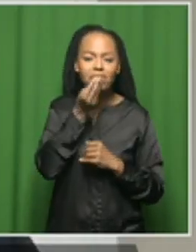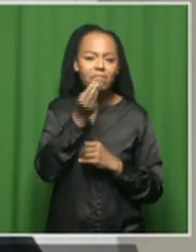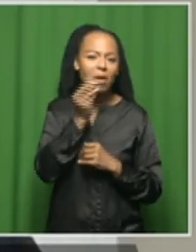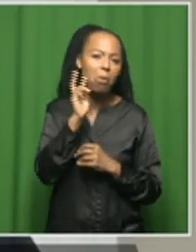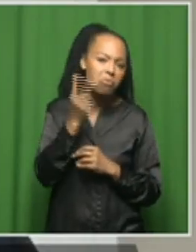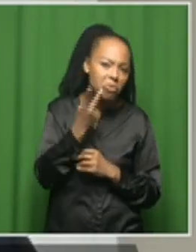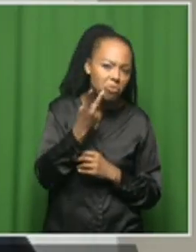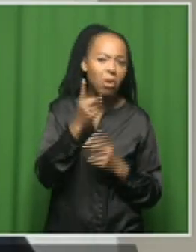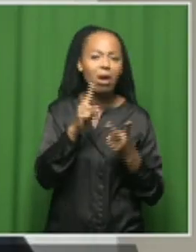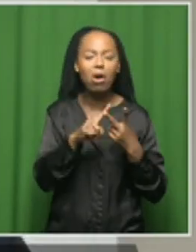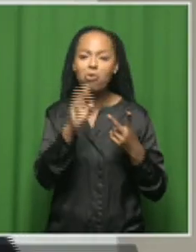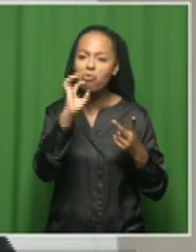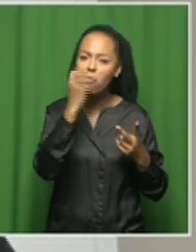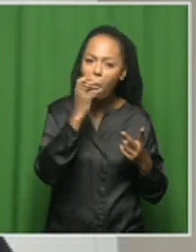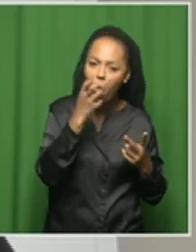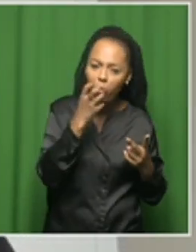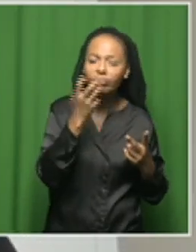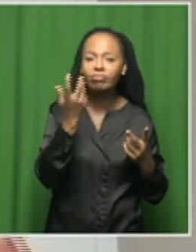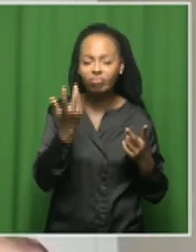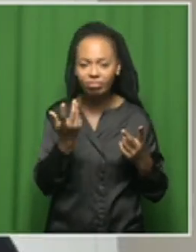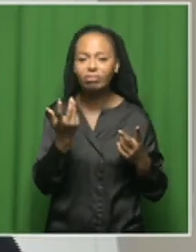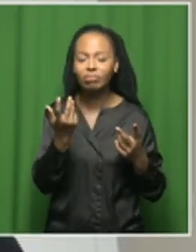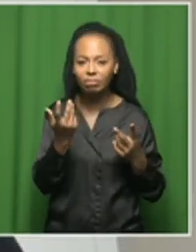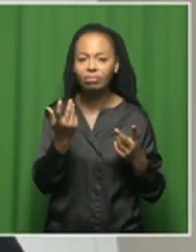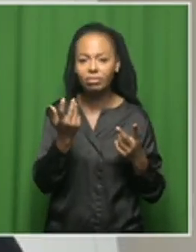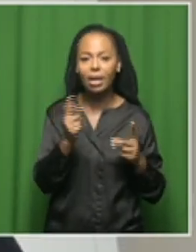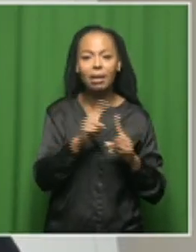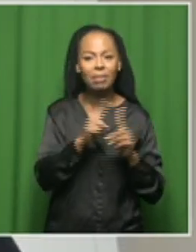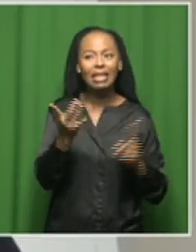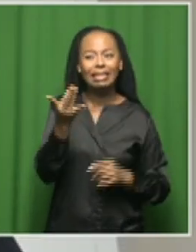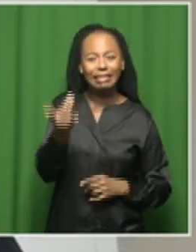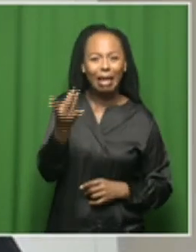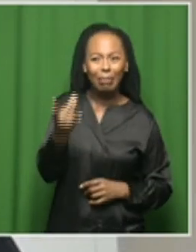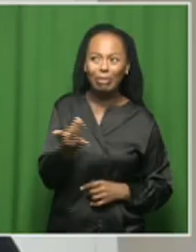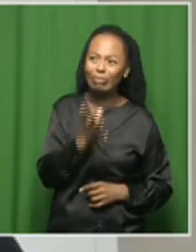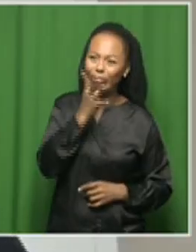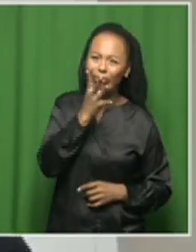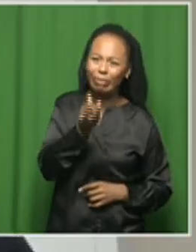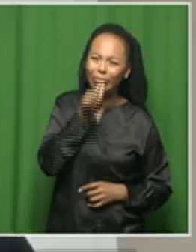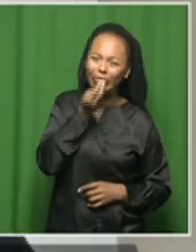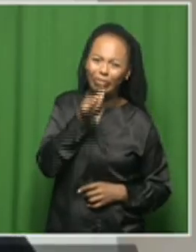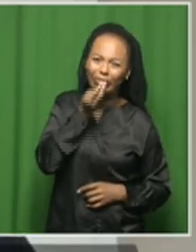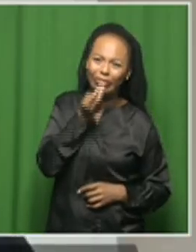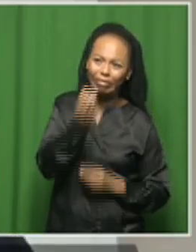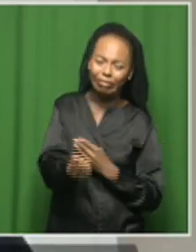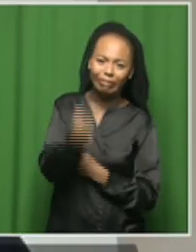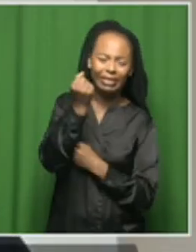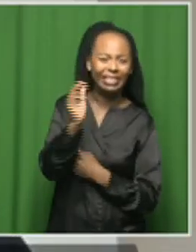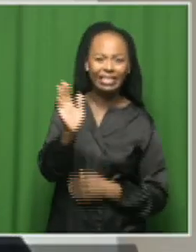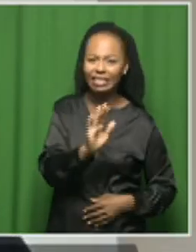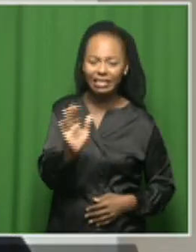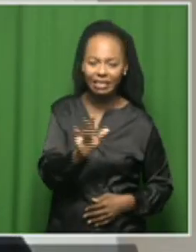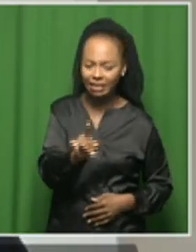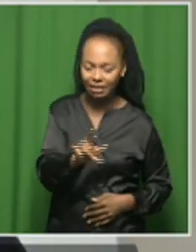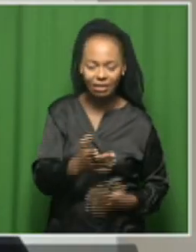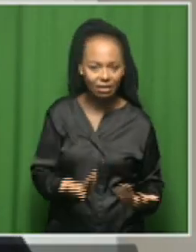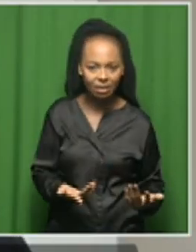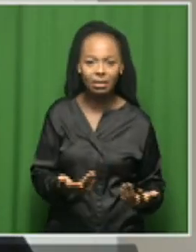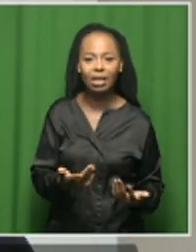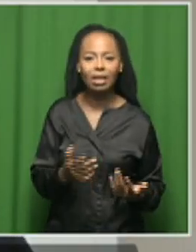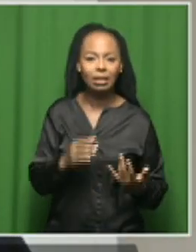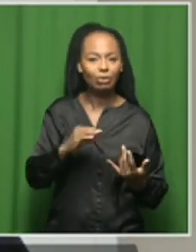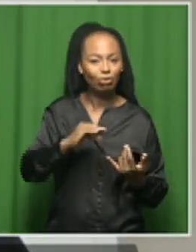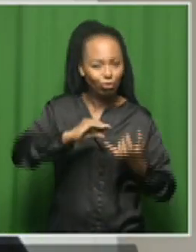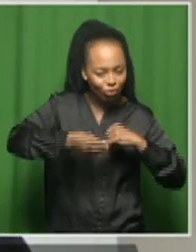of food. Try to not only eat red meat. I know a lot of people go to functions and there's a lot of meat, but try to eat